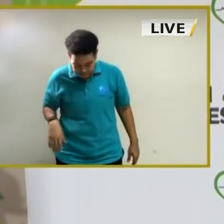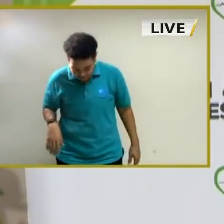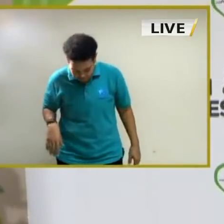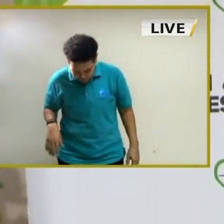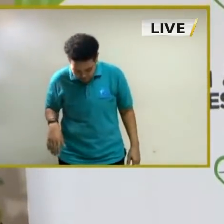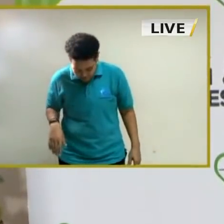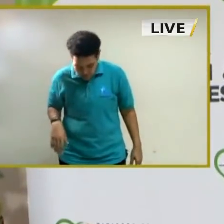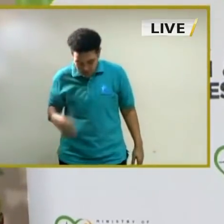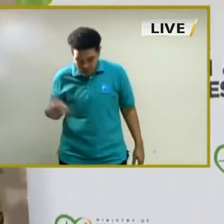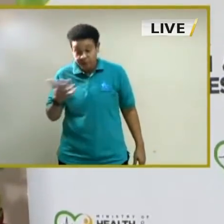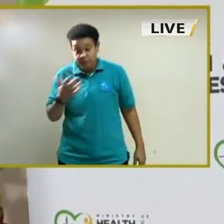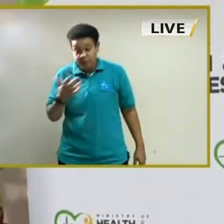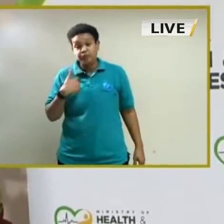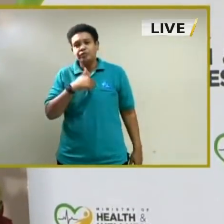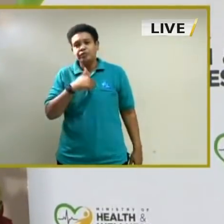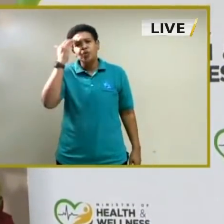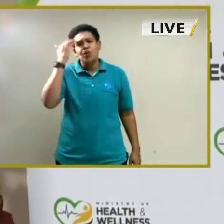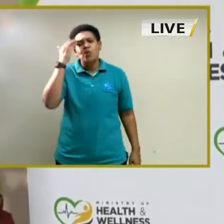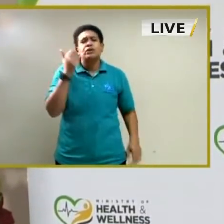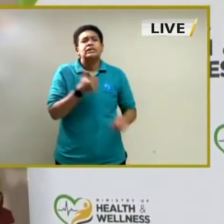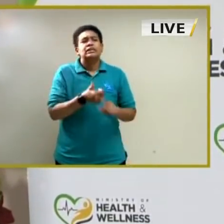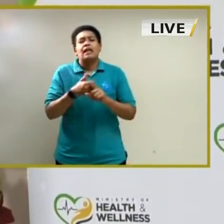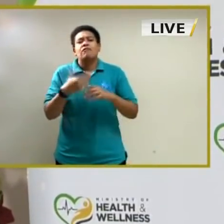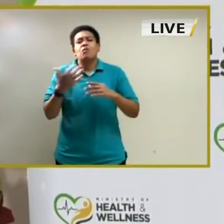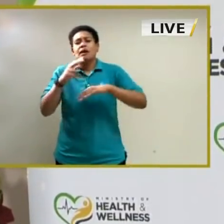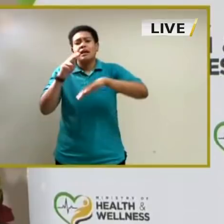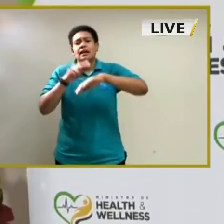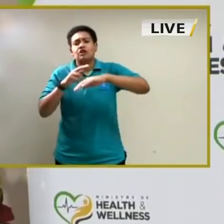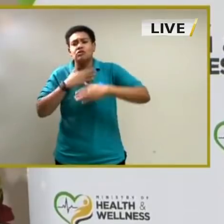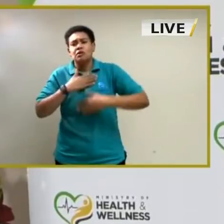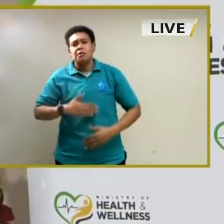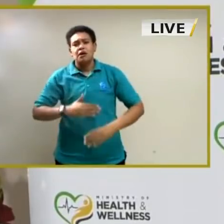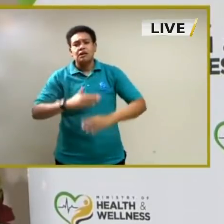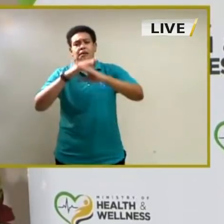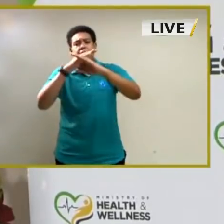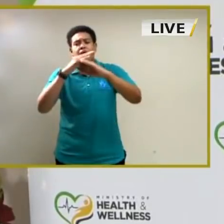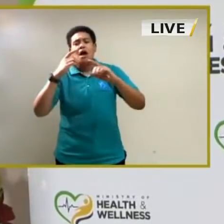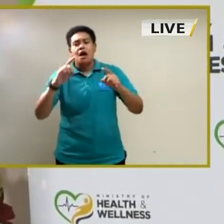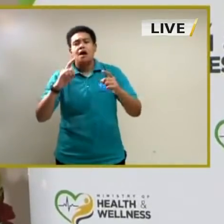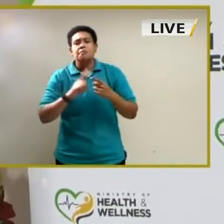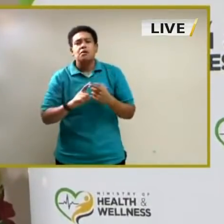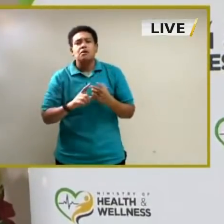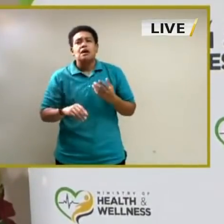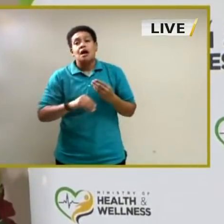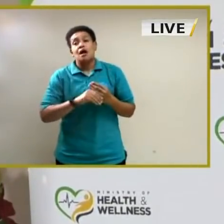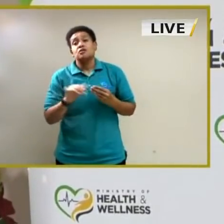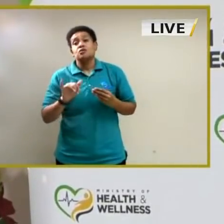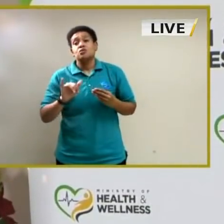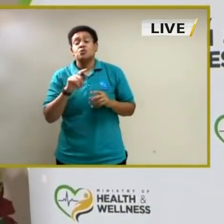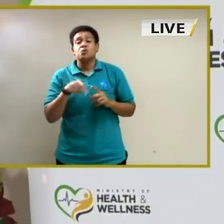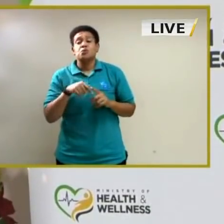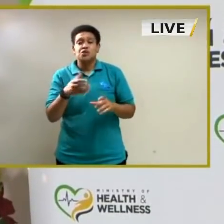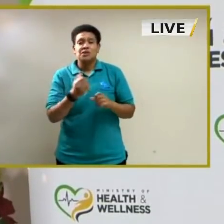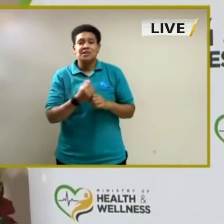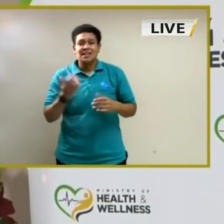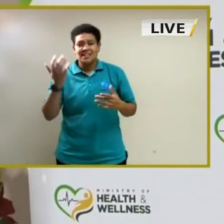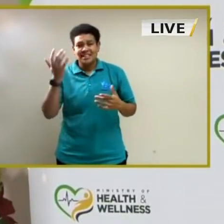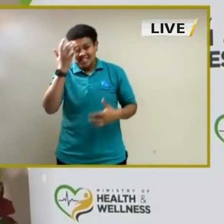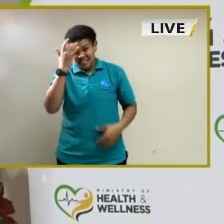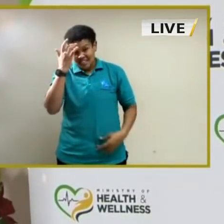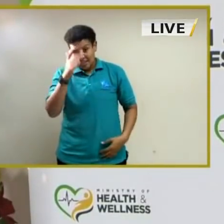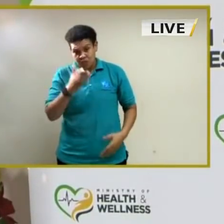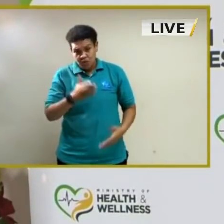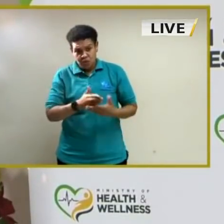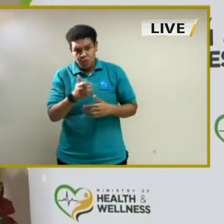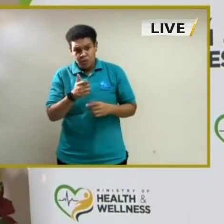What we know is that natural immunity, and even when you get immunity